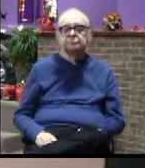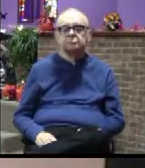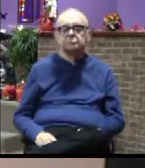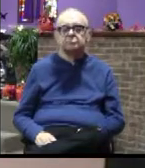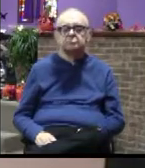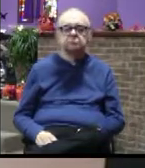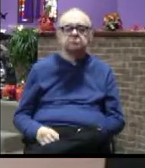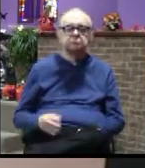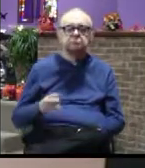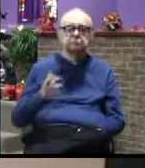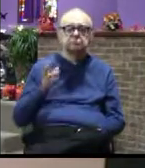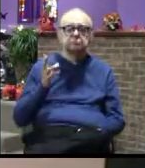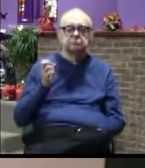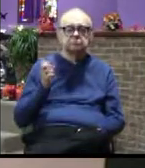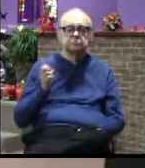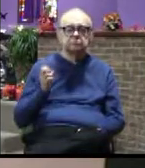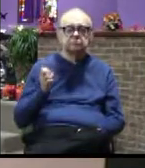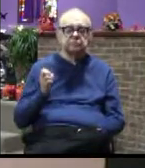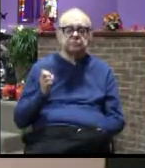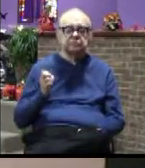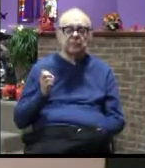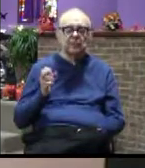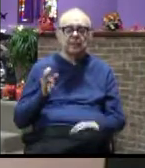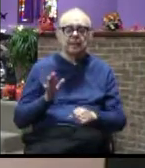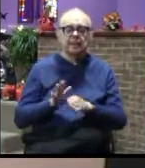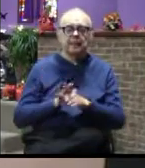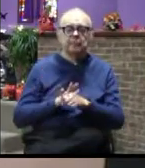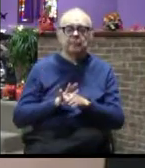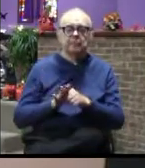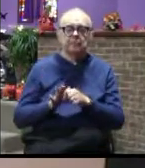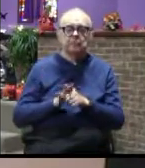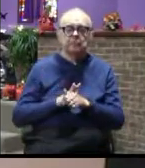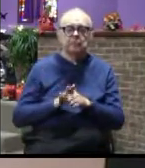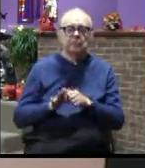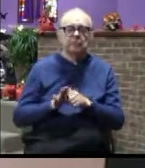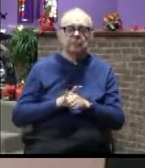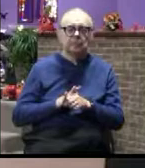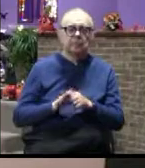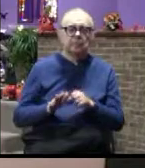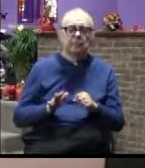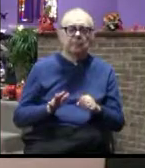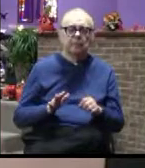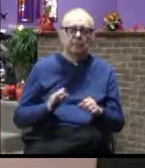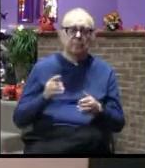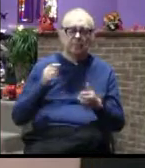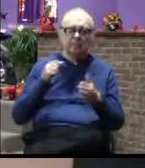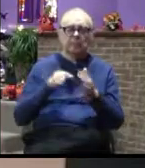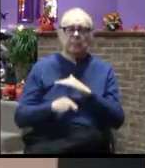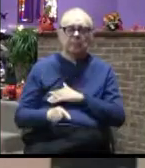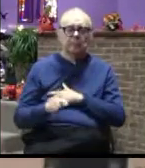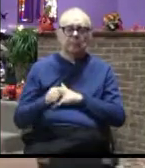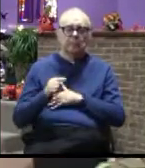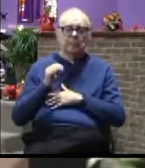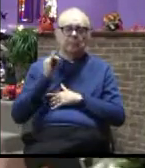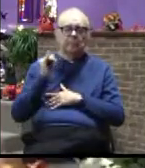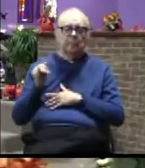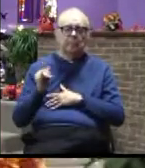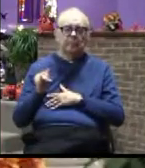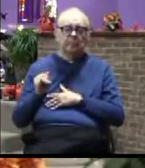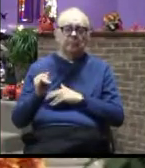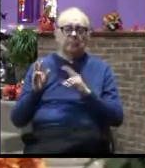I heard an absolutely absolutely deep intelligent